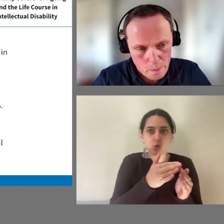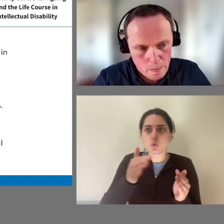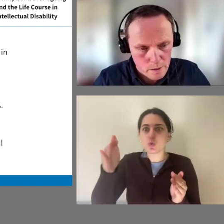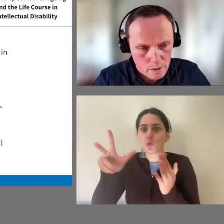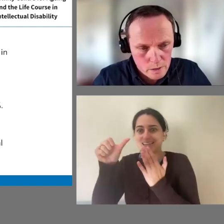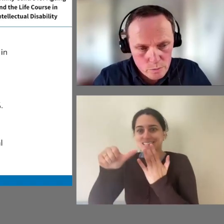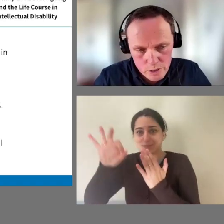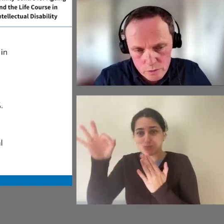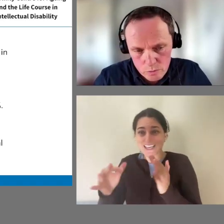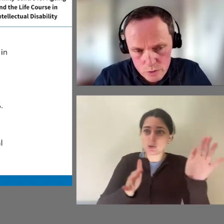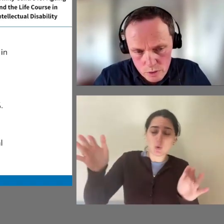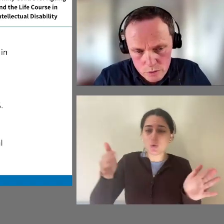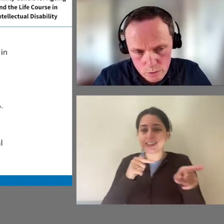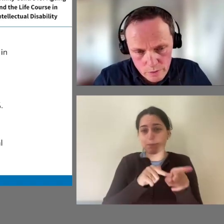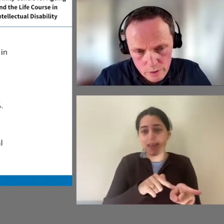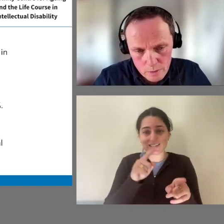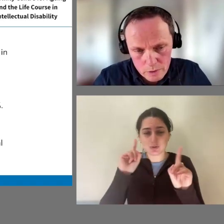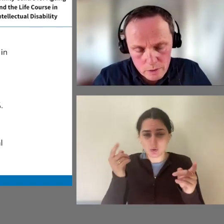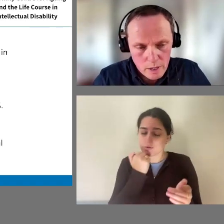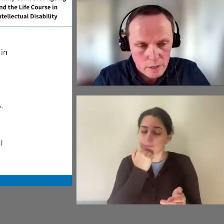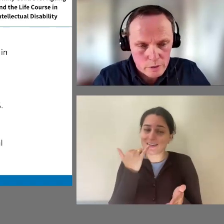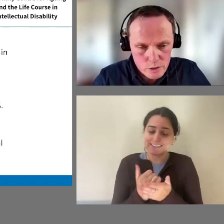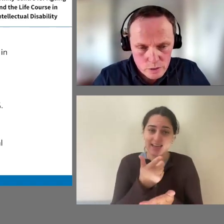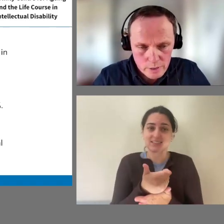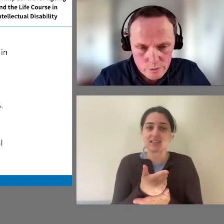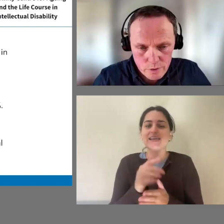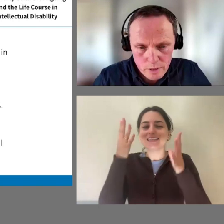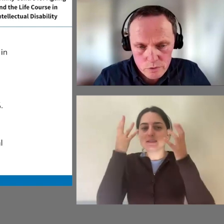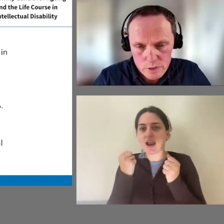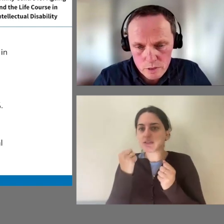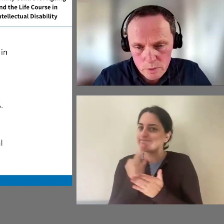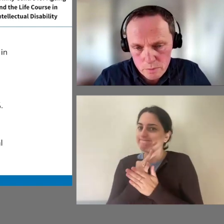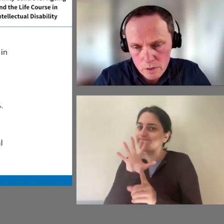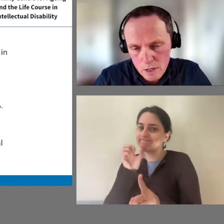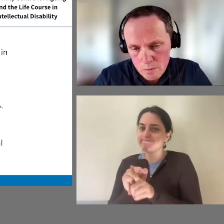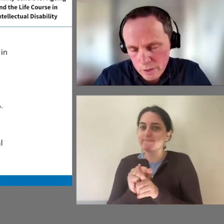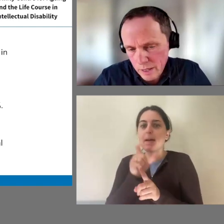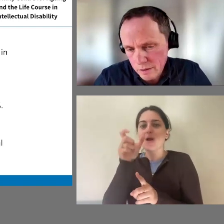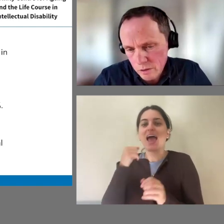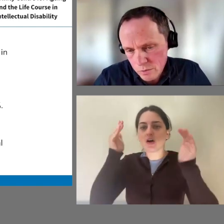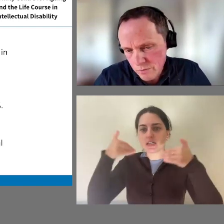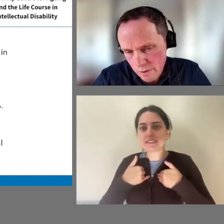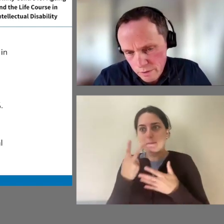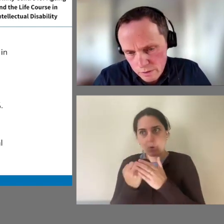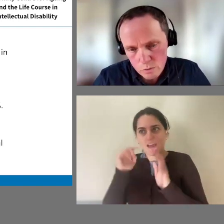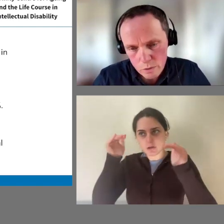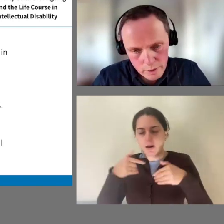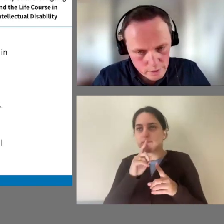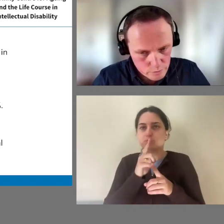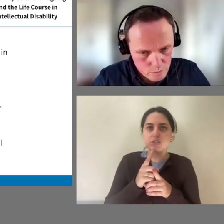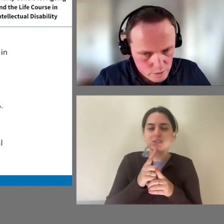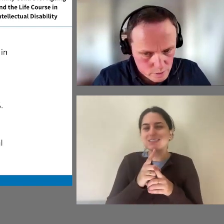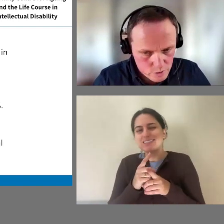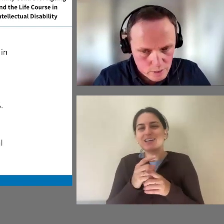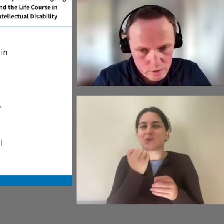86%. Depression was also a very common condition identified for autistic people, but again, the numbers varied quite